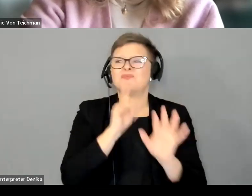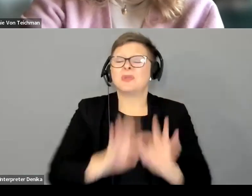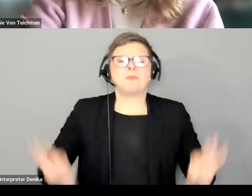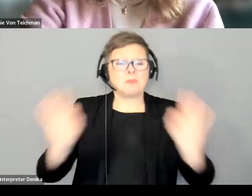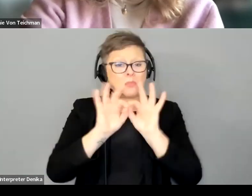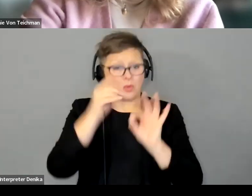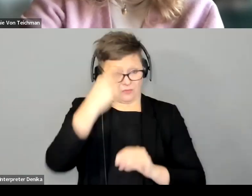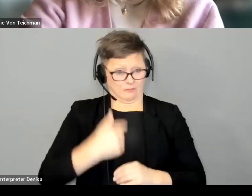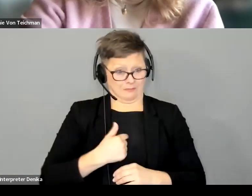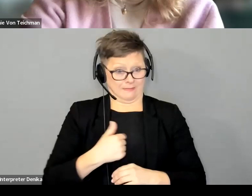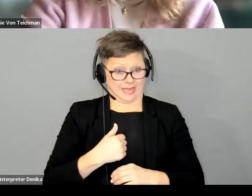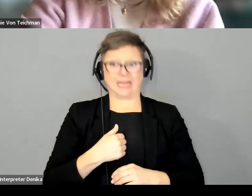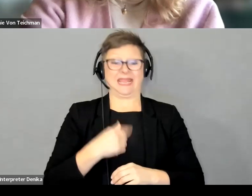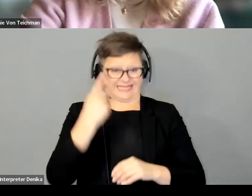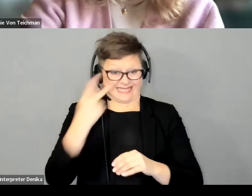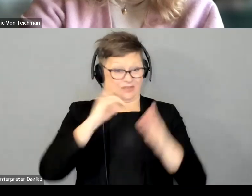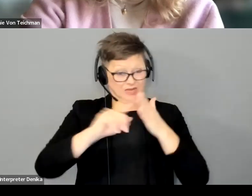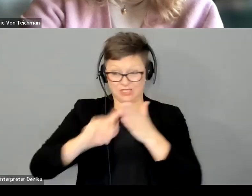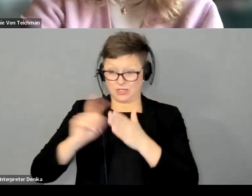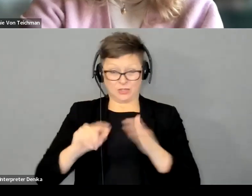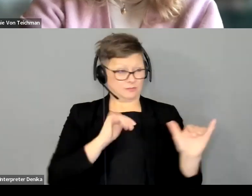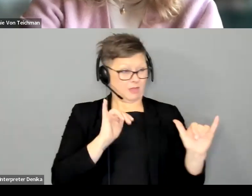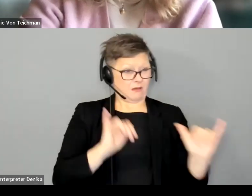I'm hearing in the research to date is,